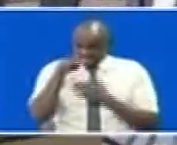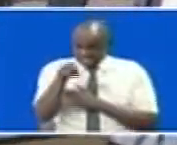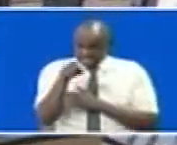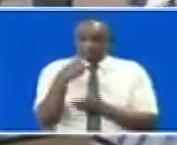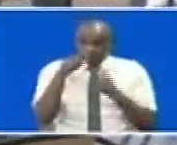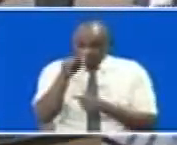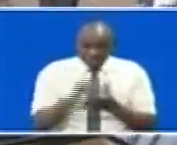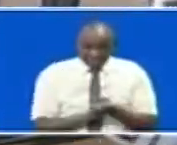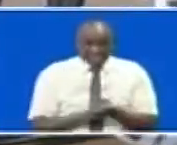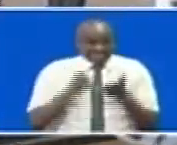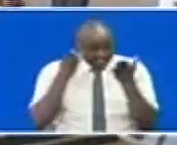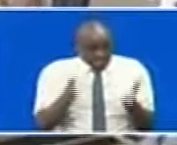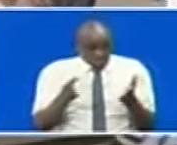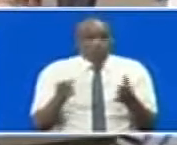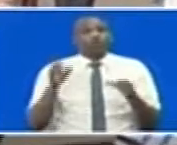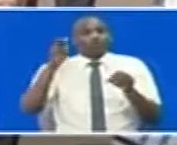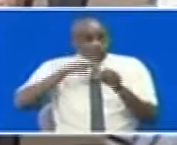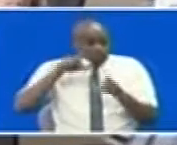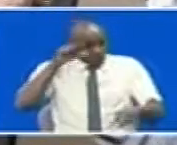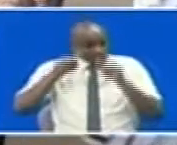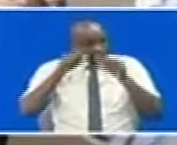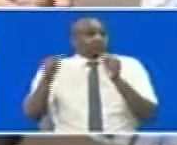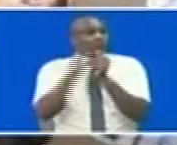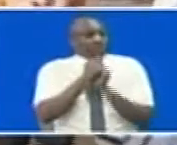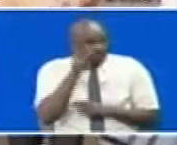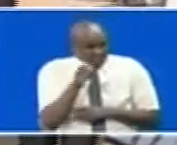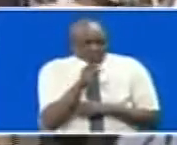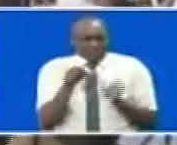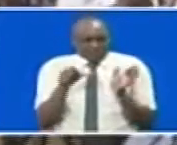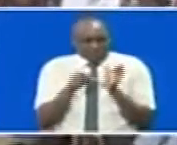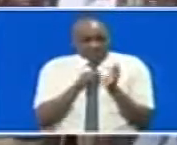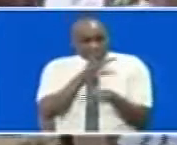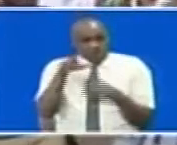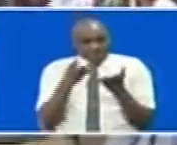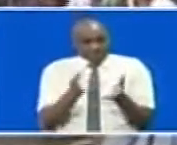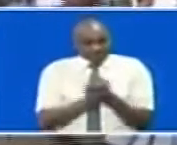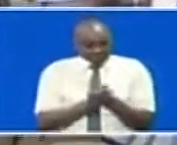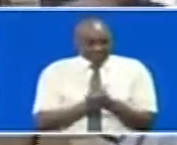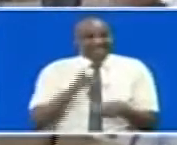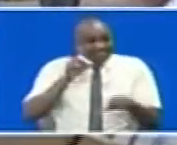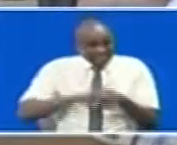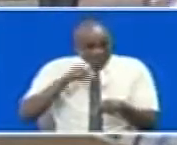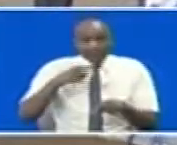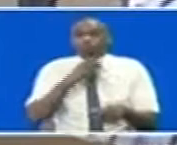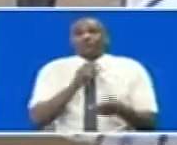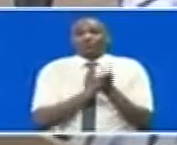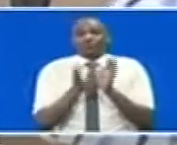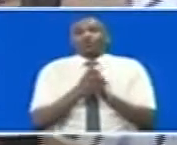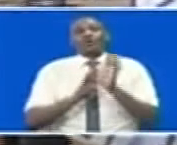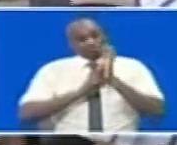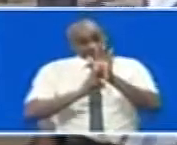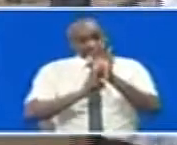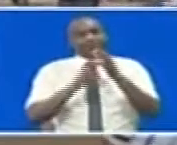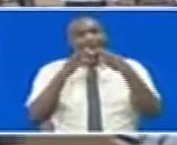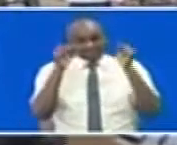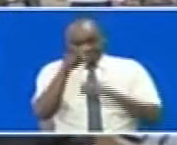here, the puzzle of joint nomination will no doubt remain a key headache for the opposition as the jostle for the presidential ticket